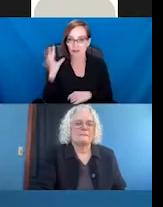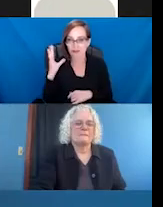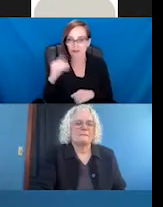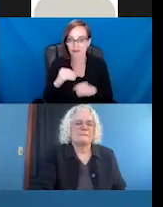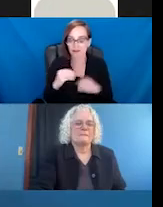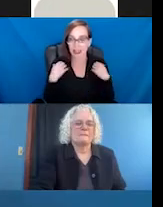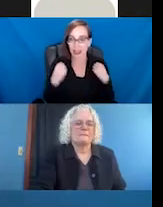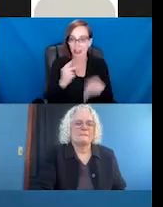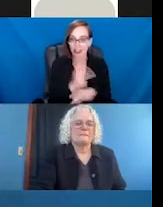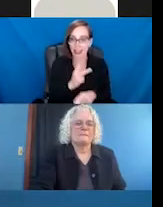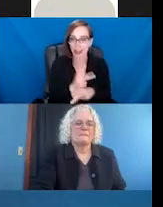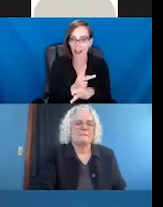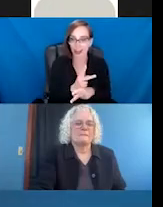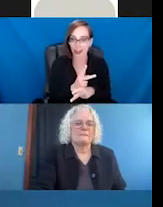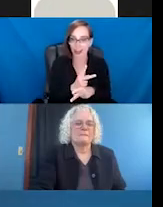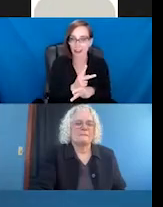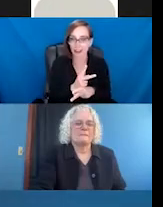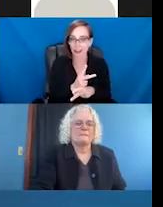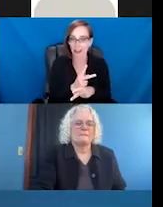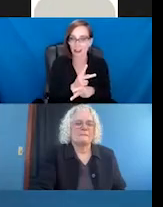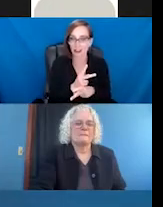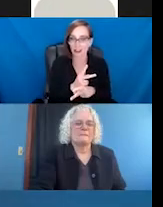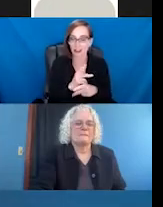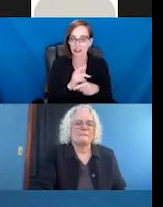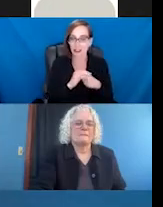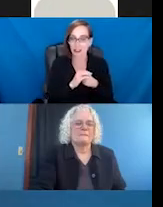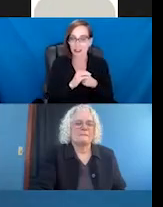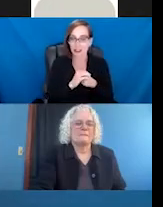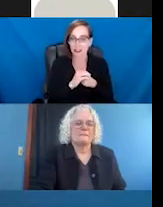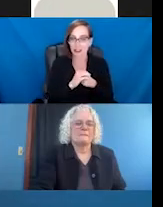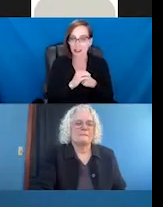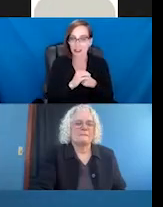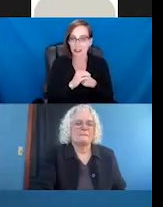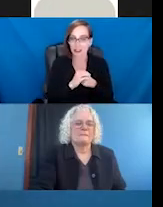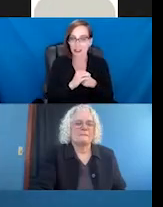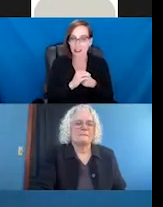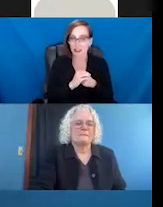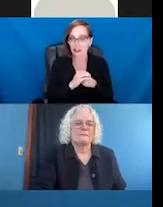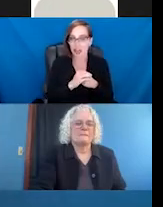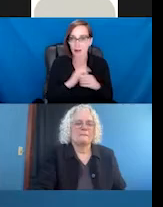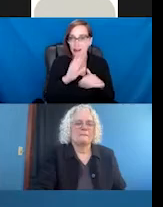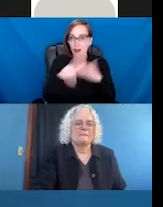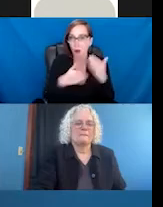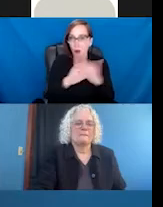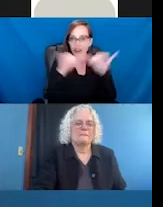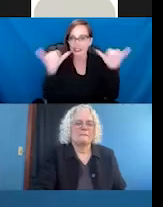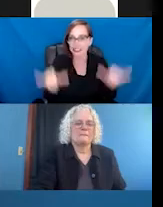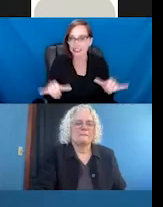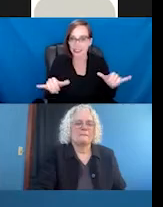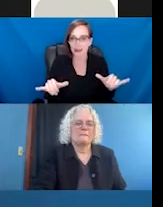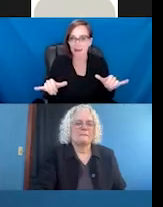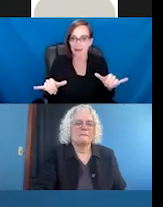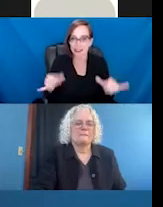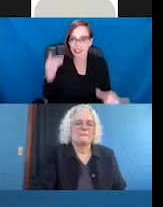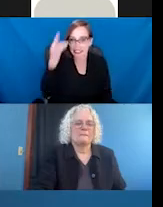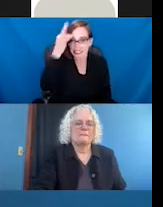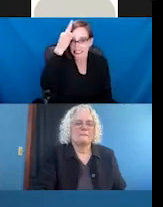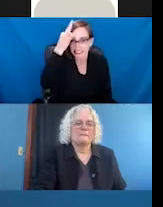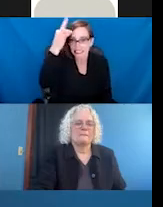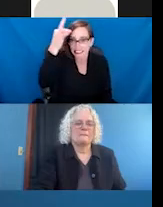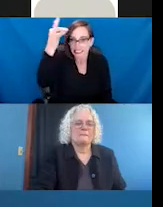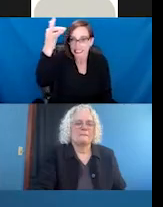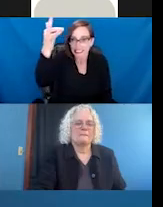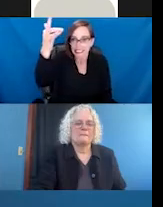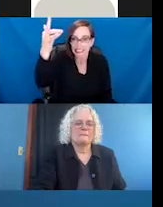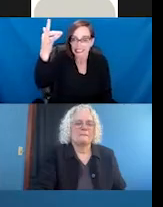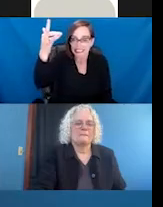in particular, is just sort of like teetering the healthcare system, and it just seems like it's very fragile and it could